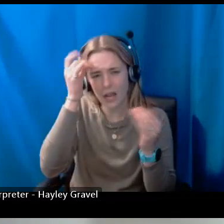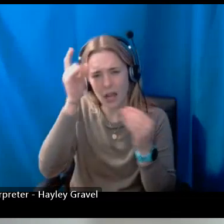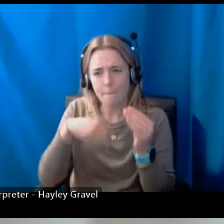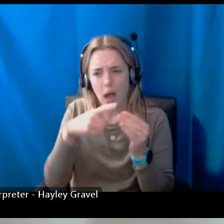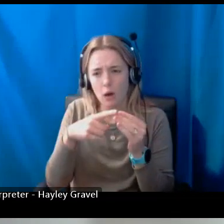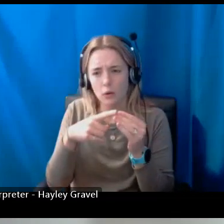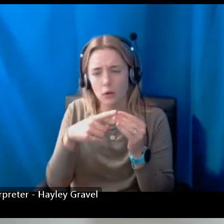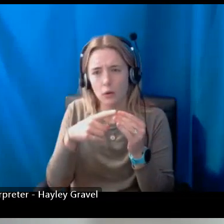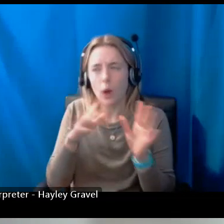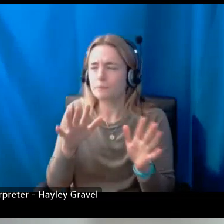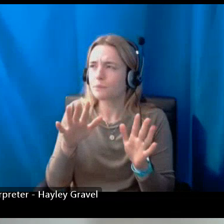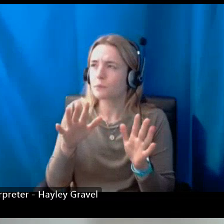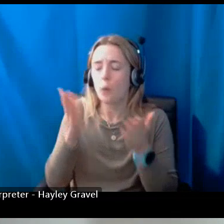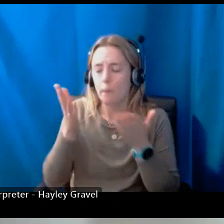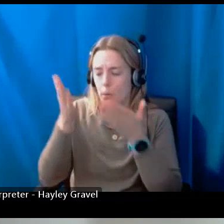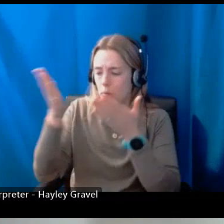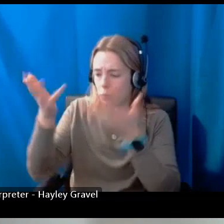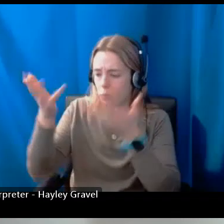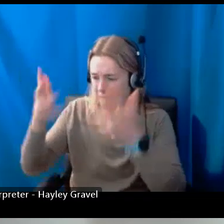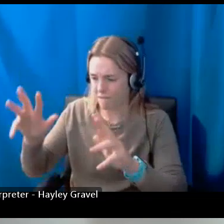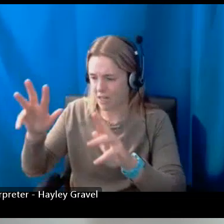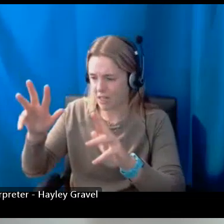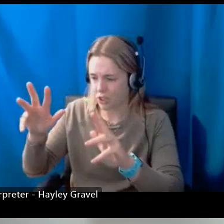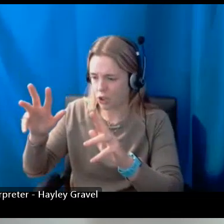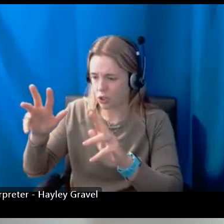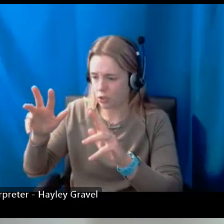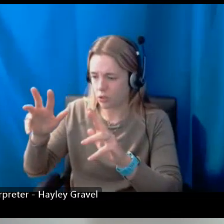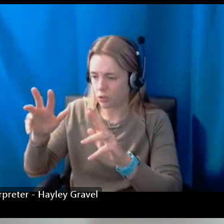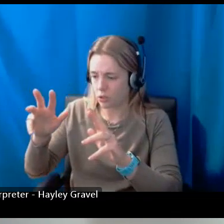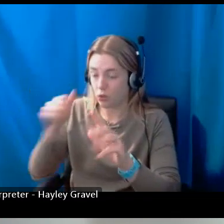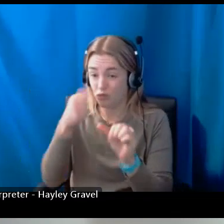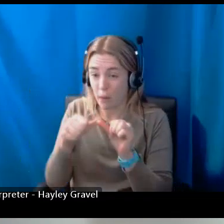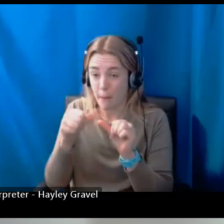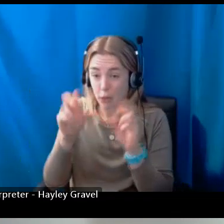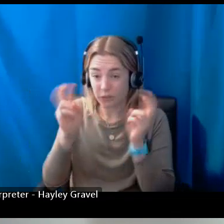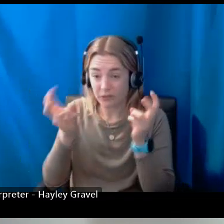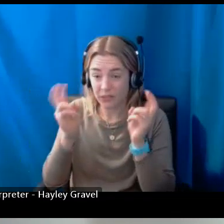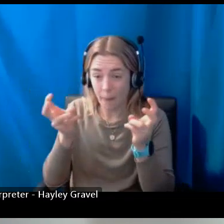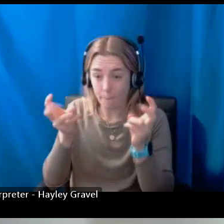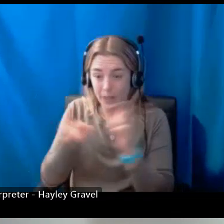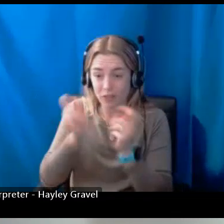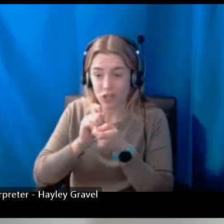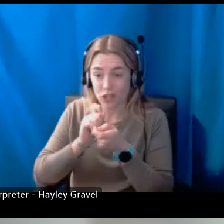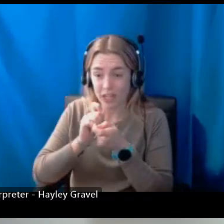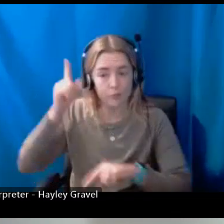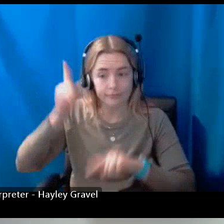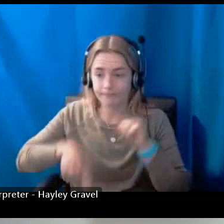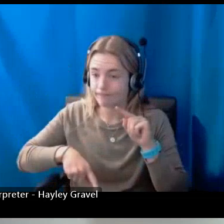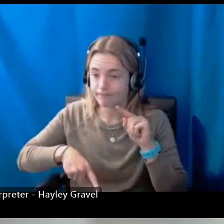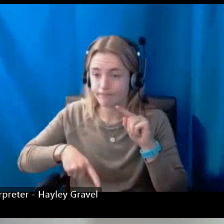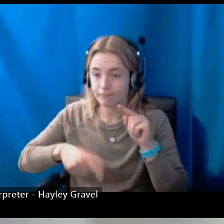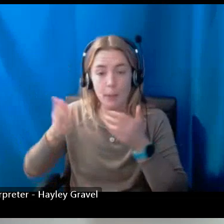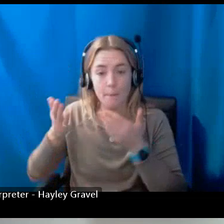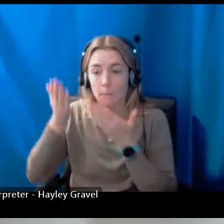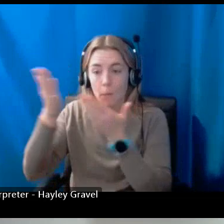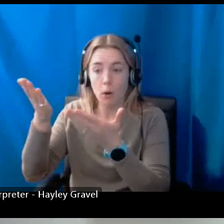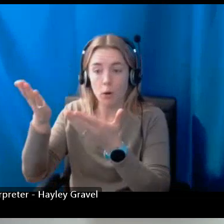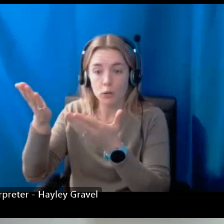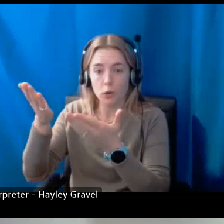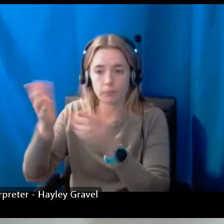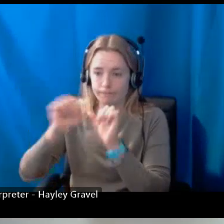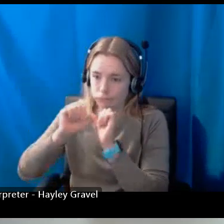Number one, after you've written your proposal, you can't change your topic because your proposal is driving the rest